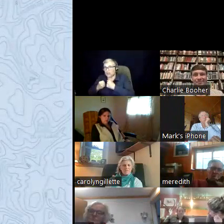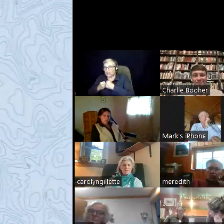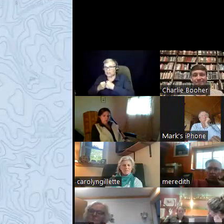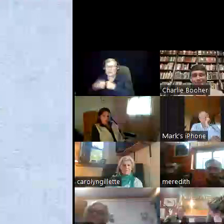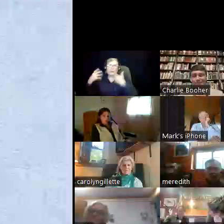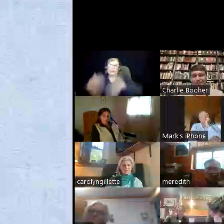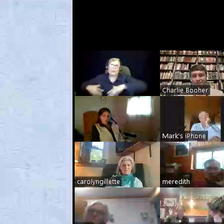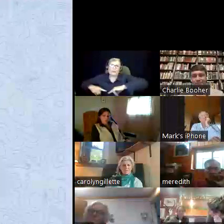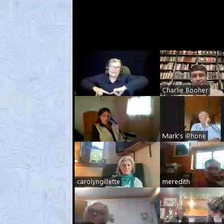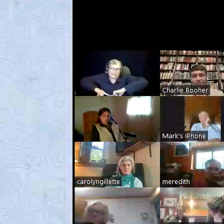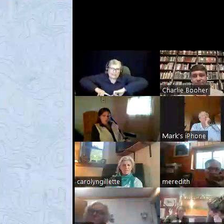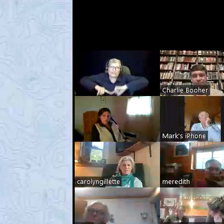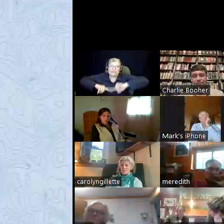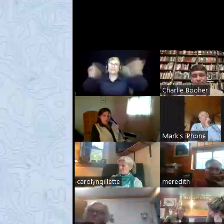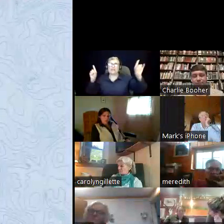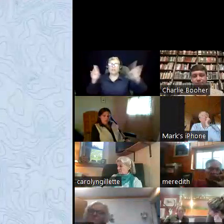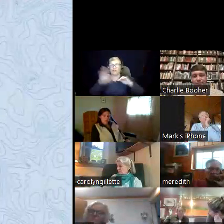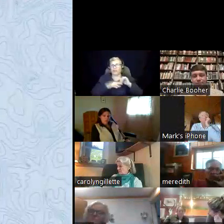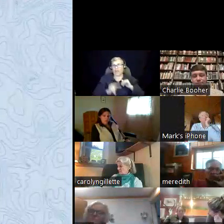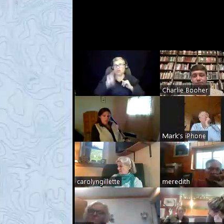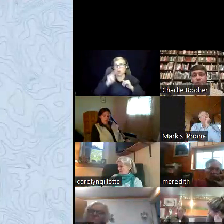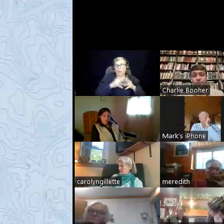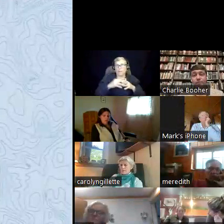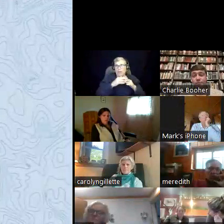of conservation, but it has been successful.